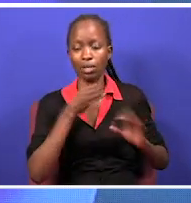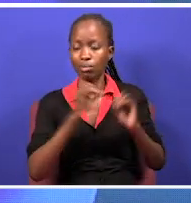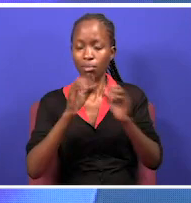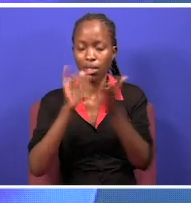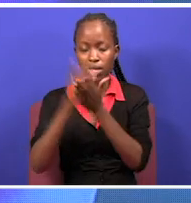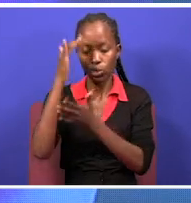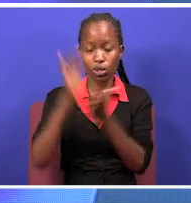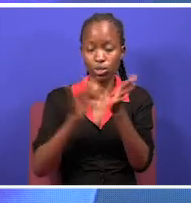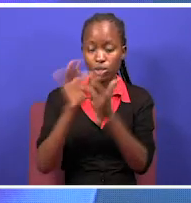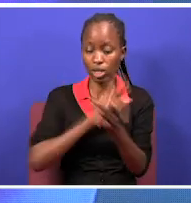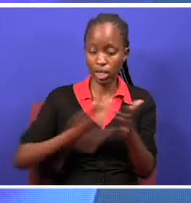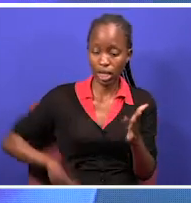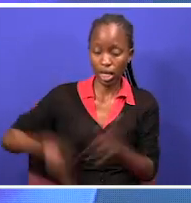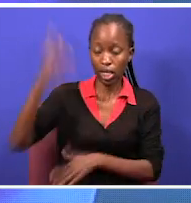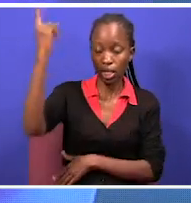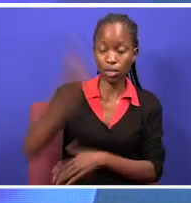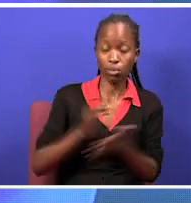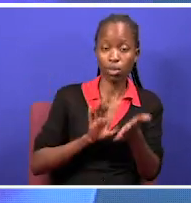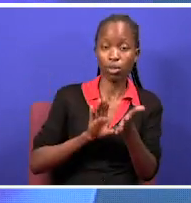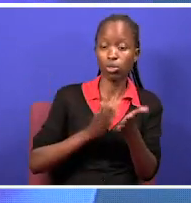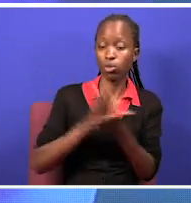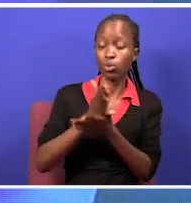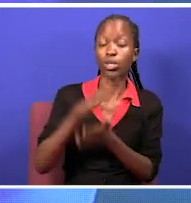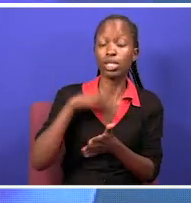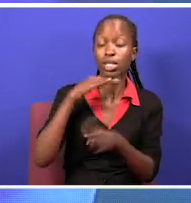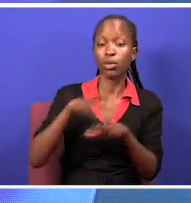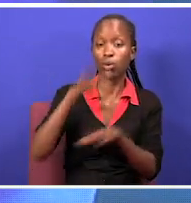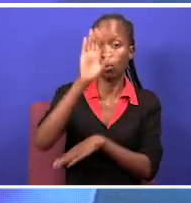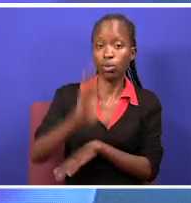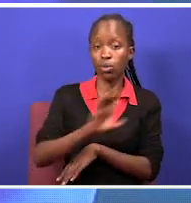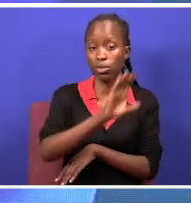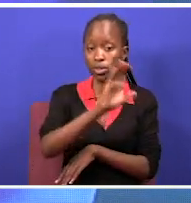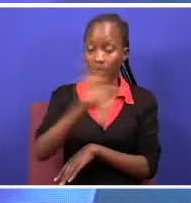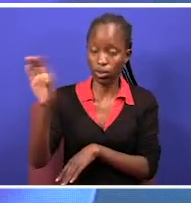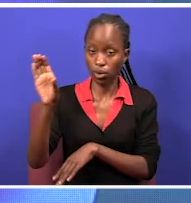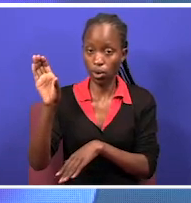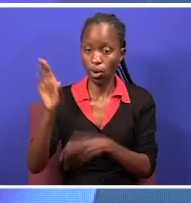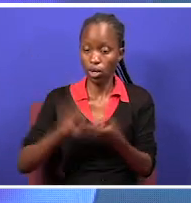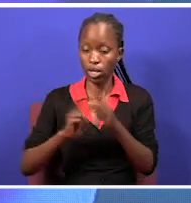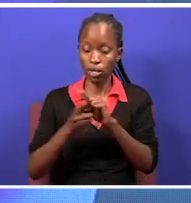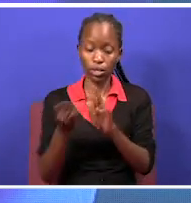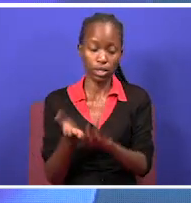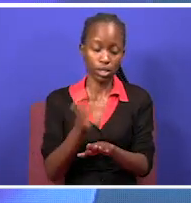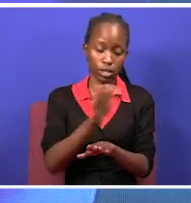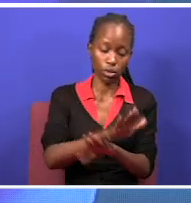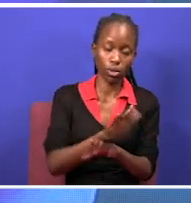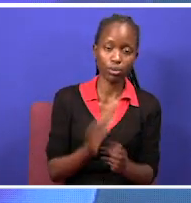came, and through his death on the cross, this reunion, this fellowship is